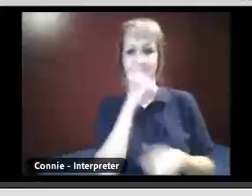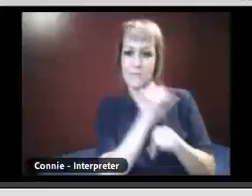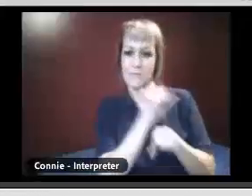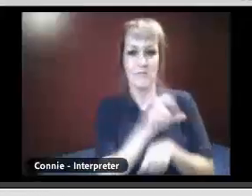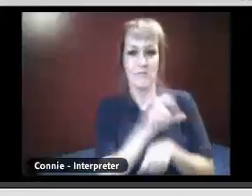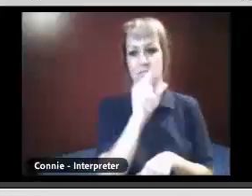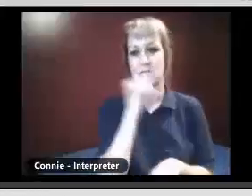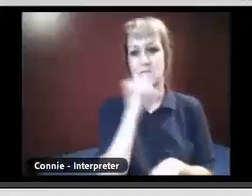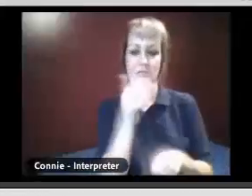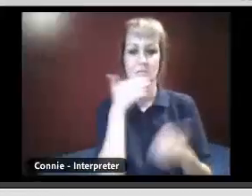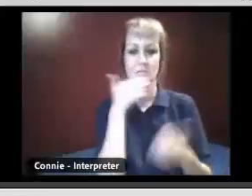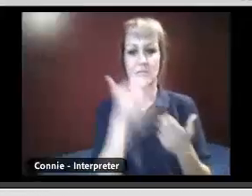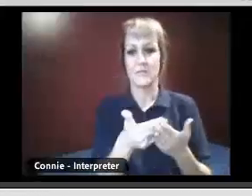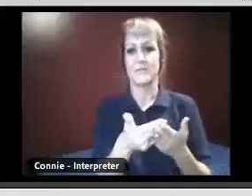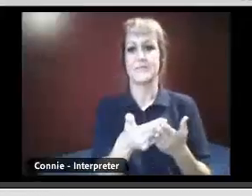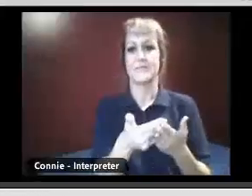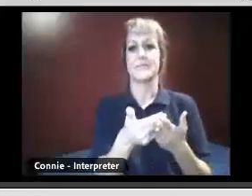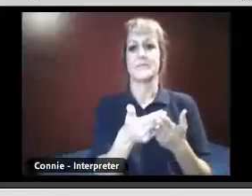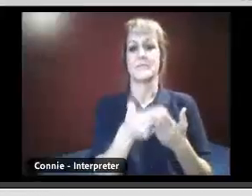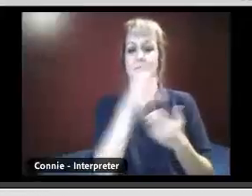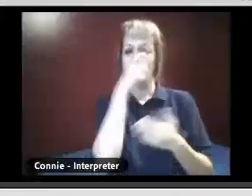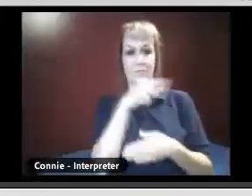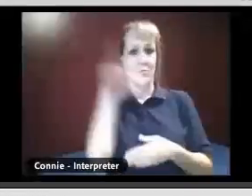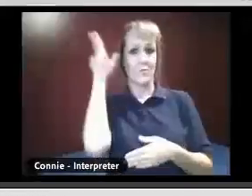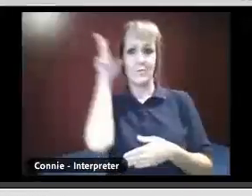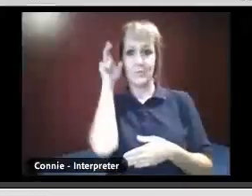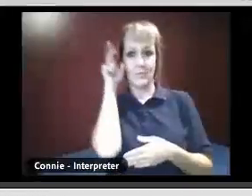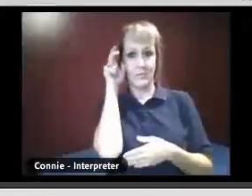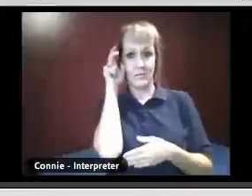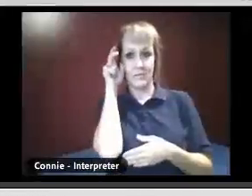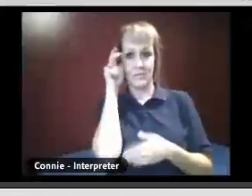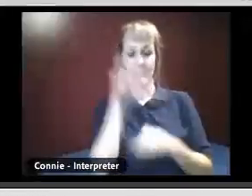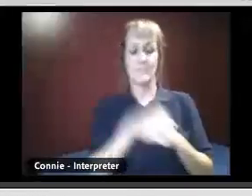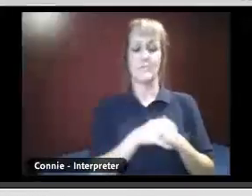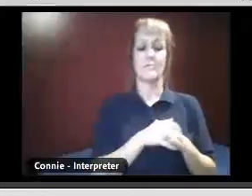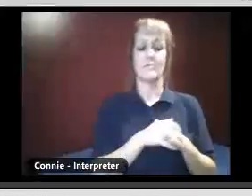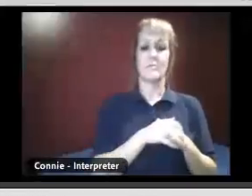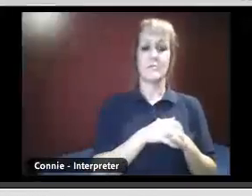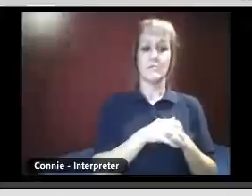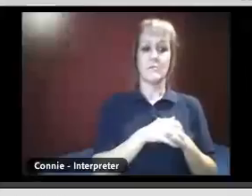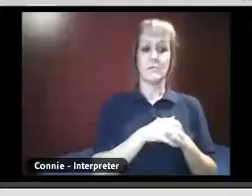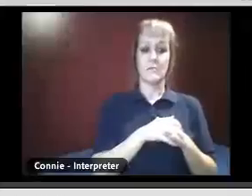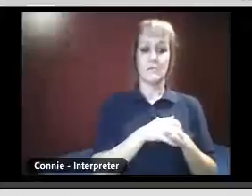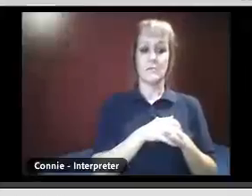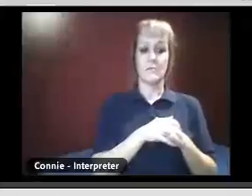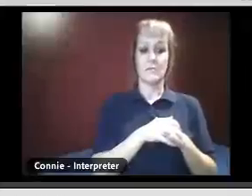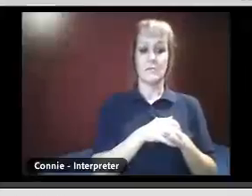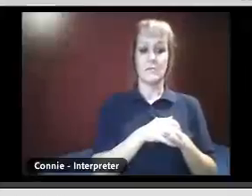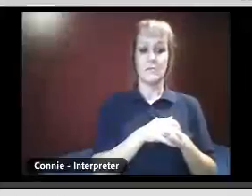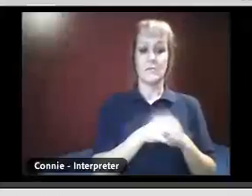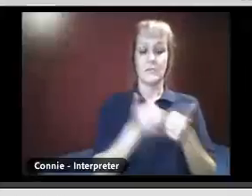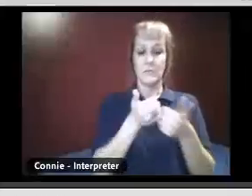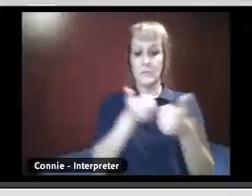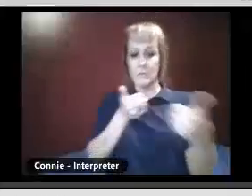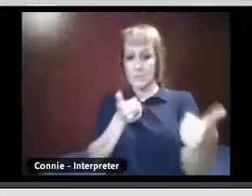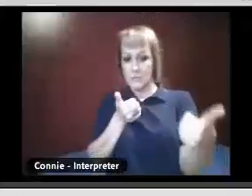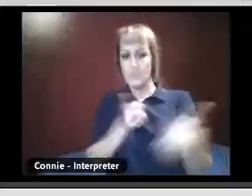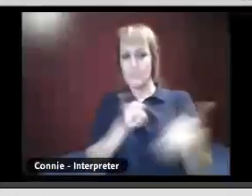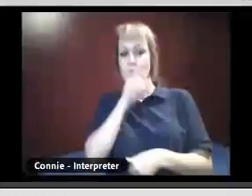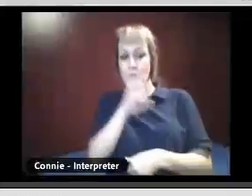not valid, and it's not, because now they're never going to hear you. Right. So as you're thinking, separating what's the real